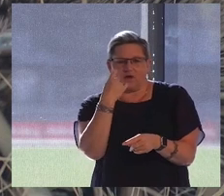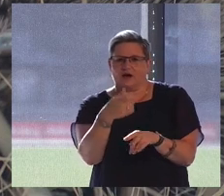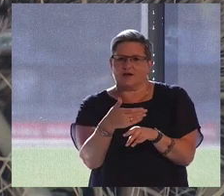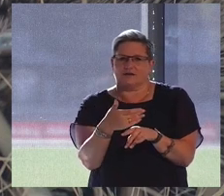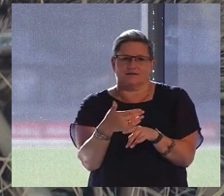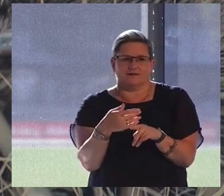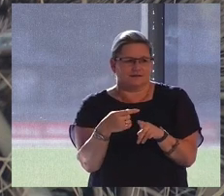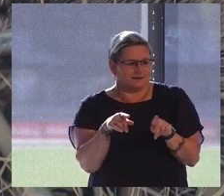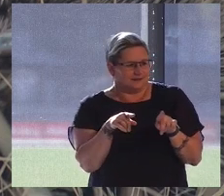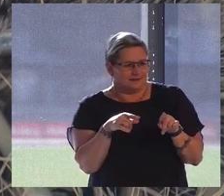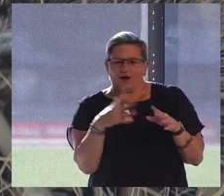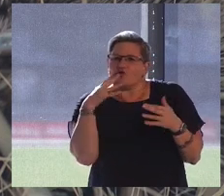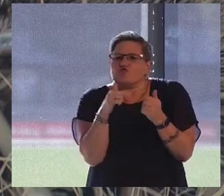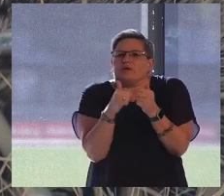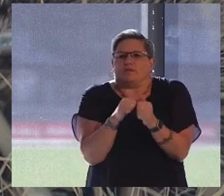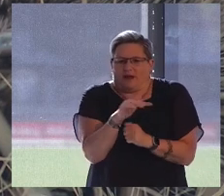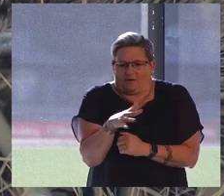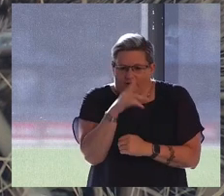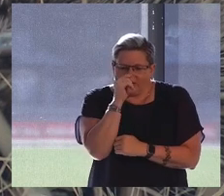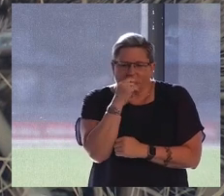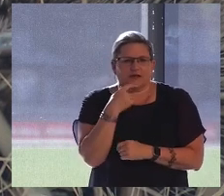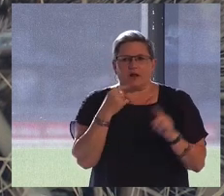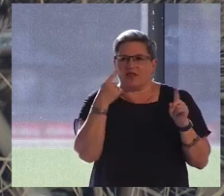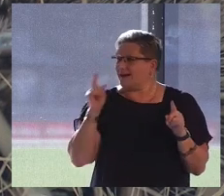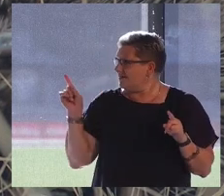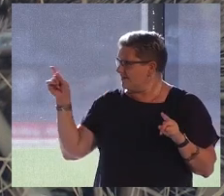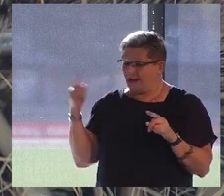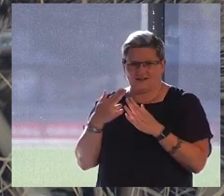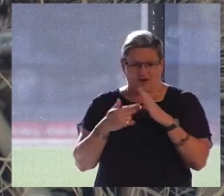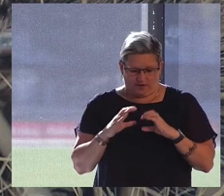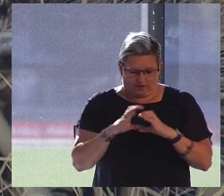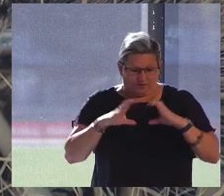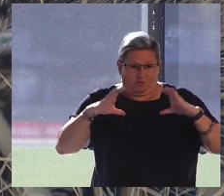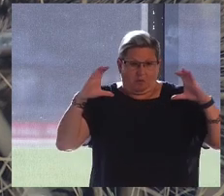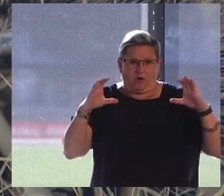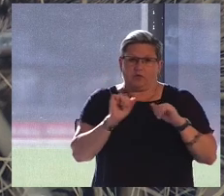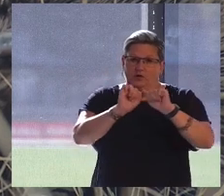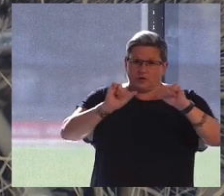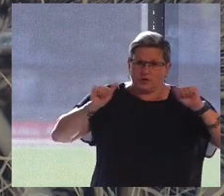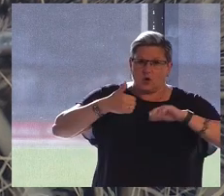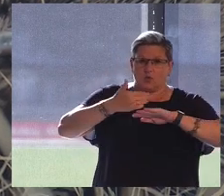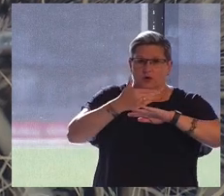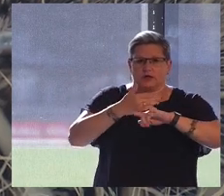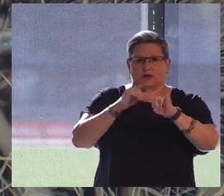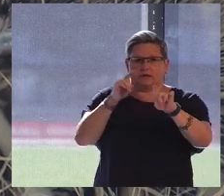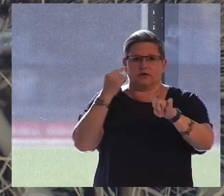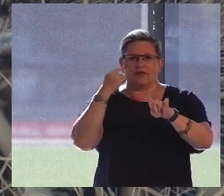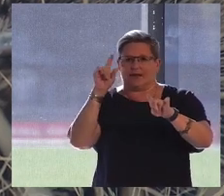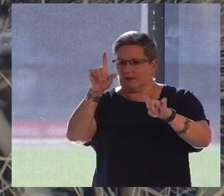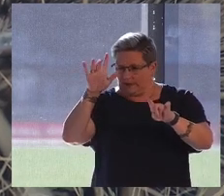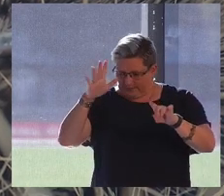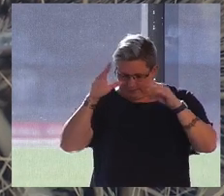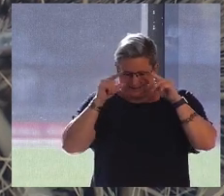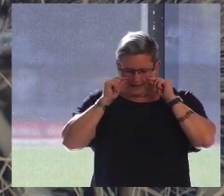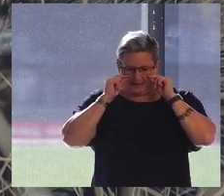think about that diagram and with your own work, I'd love you to just close your eyes for 1 second and think